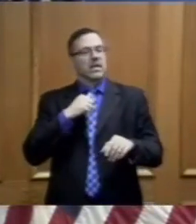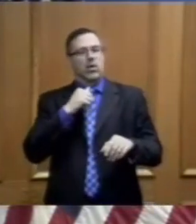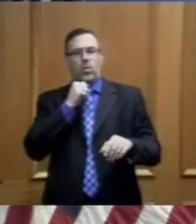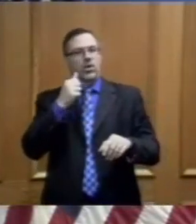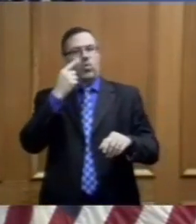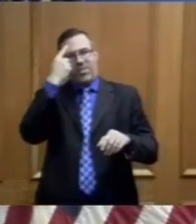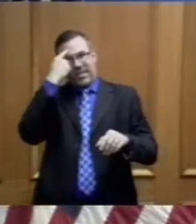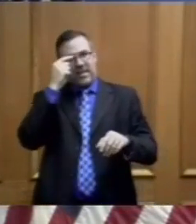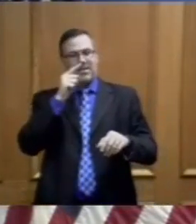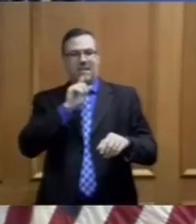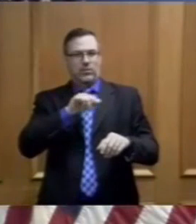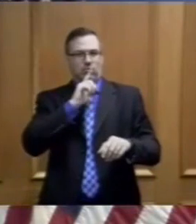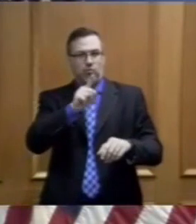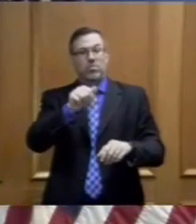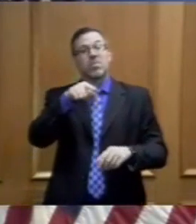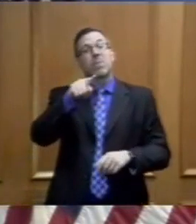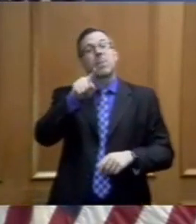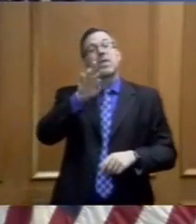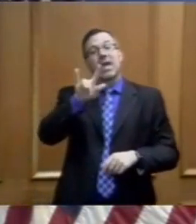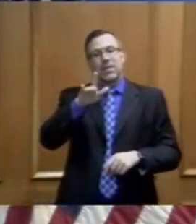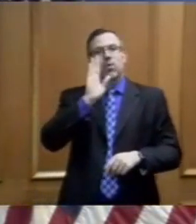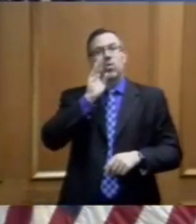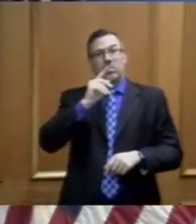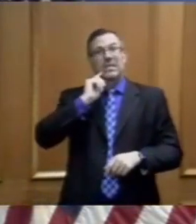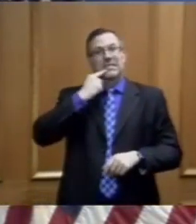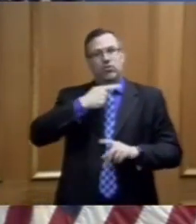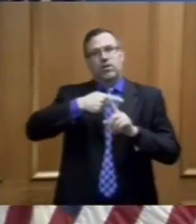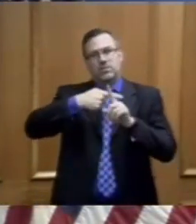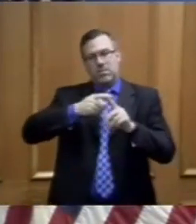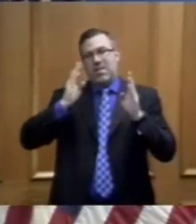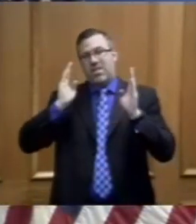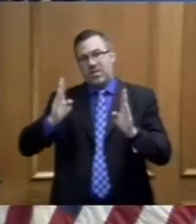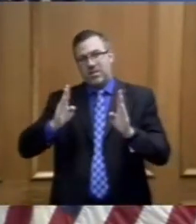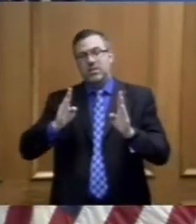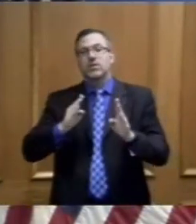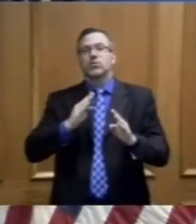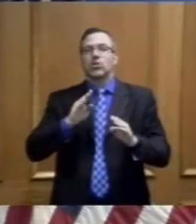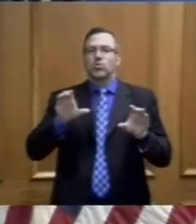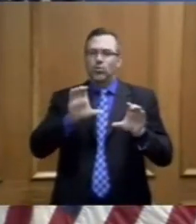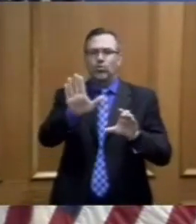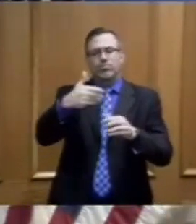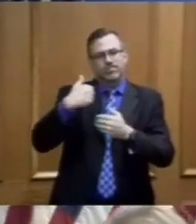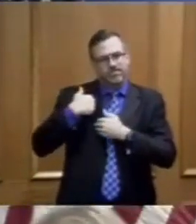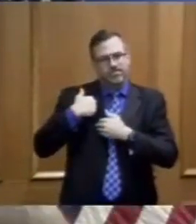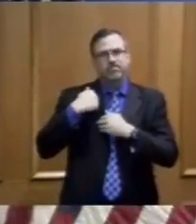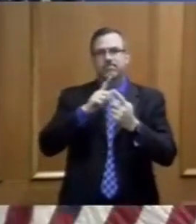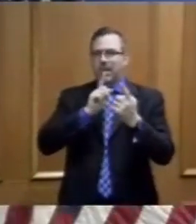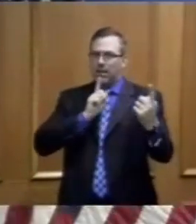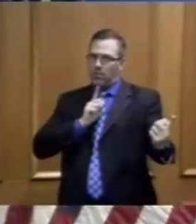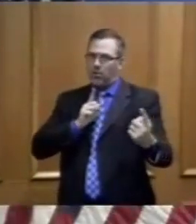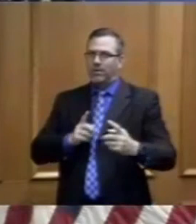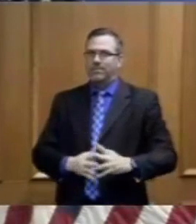Again, April will be a very serious month, so do your part and stay apart.